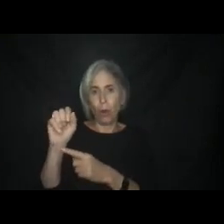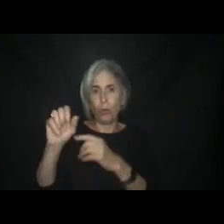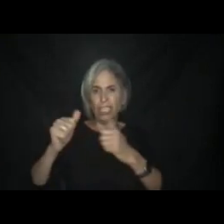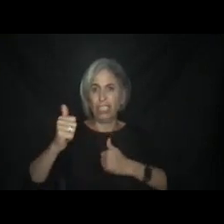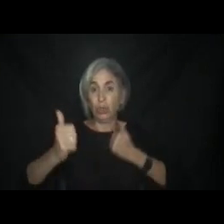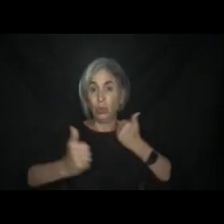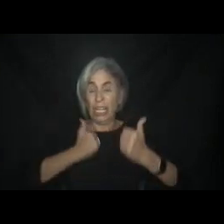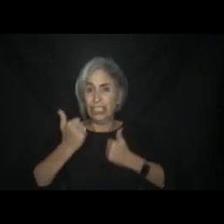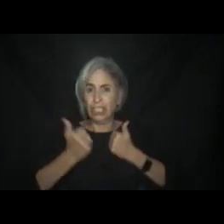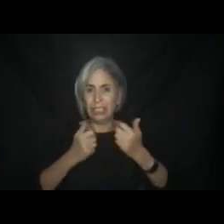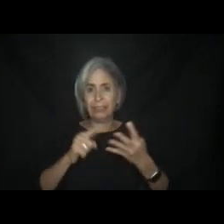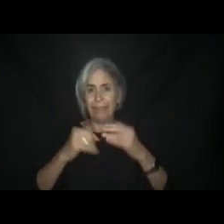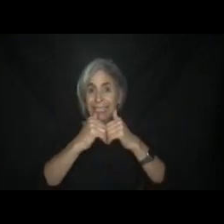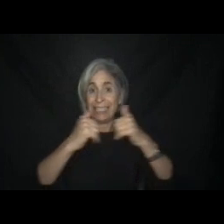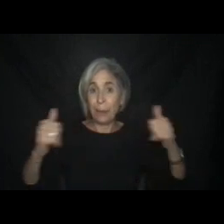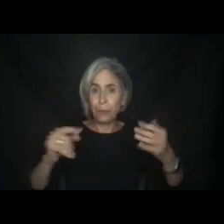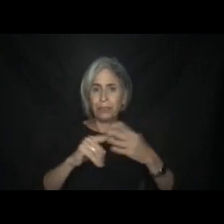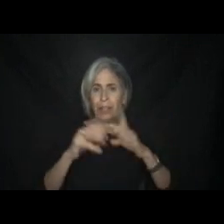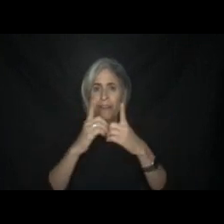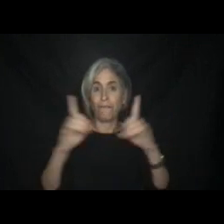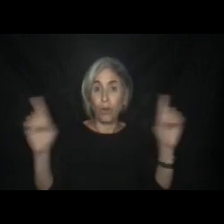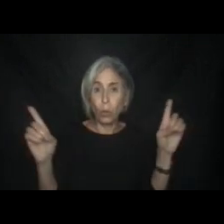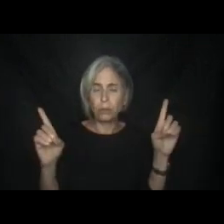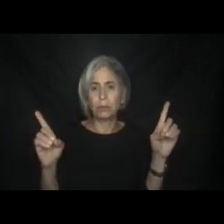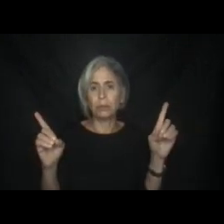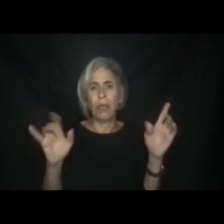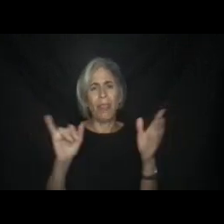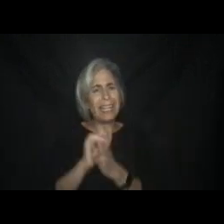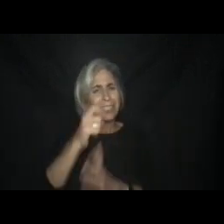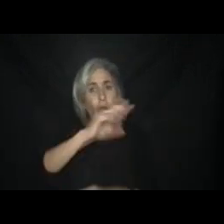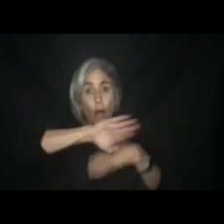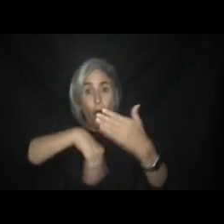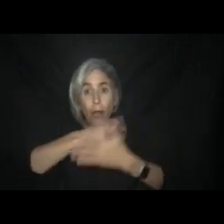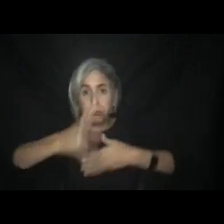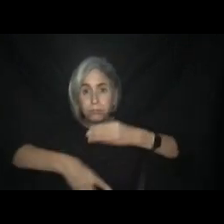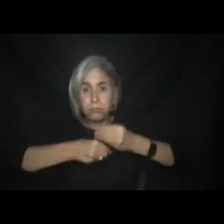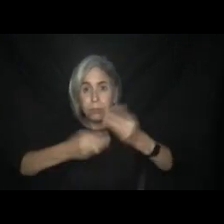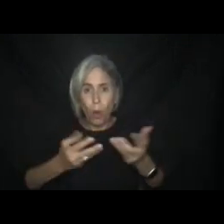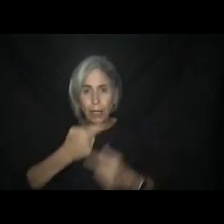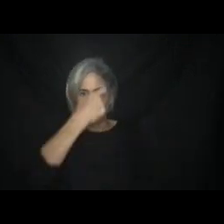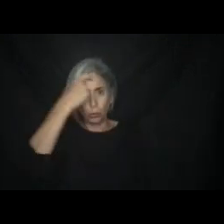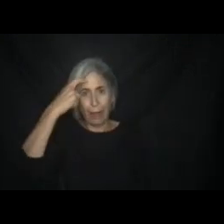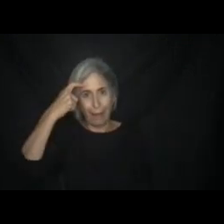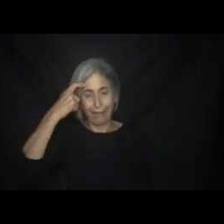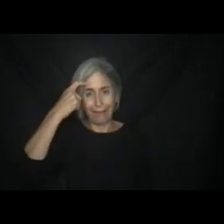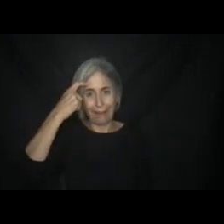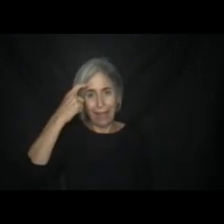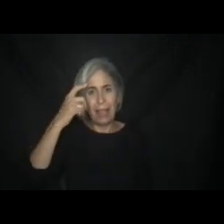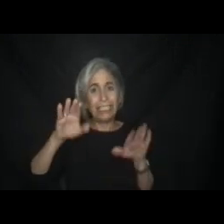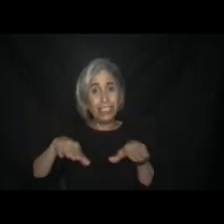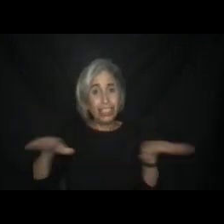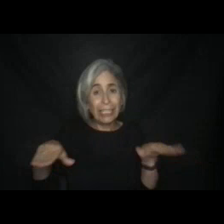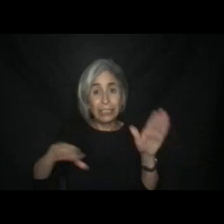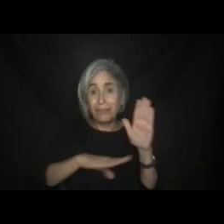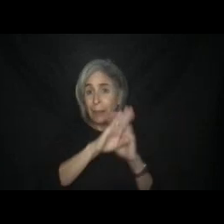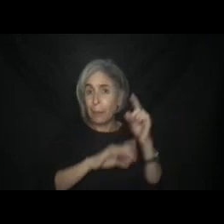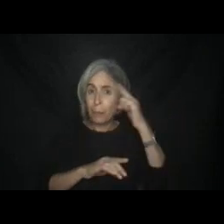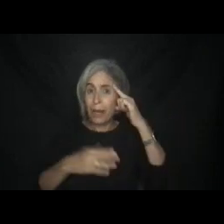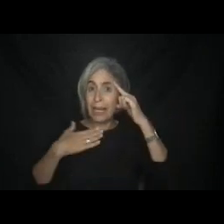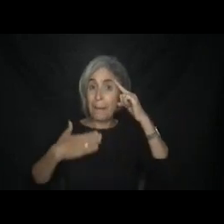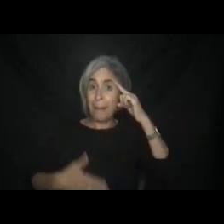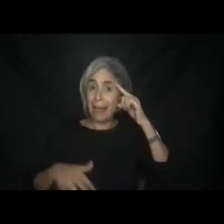separation or divorce involving household members are traumatic experiences that can have a profound effect on a child's developing brain and